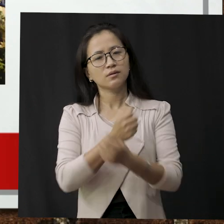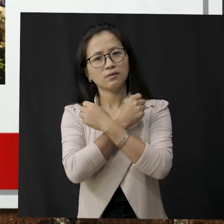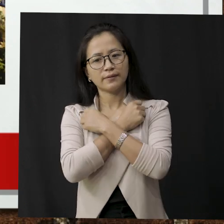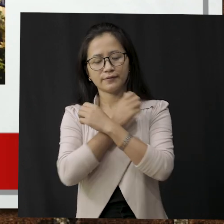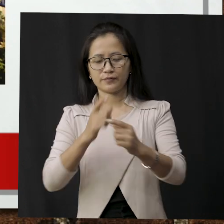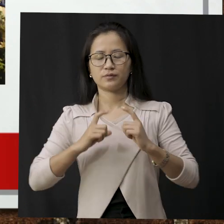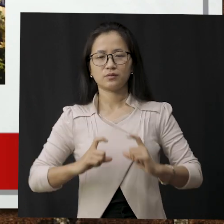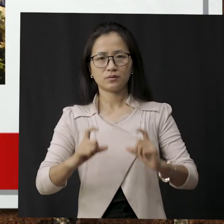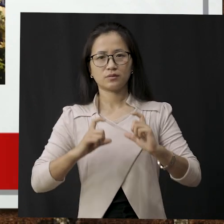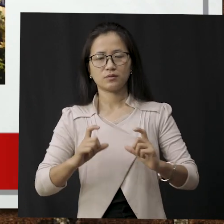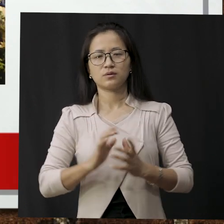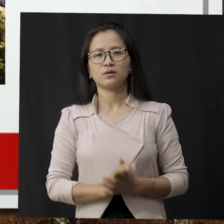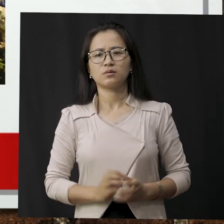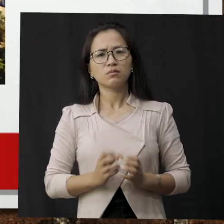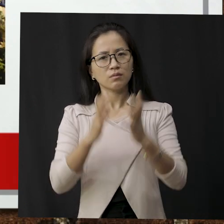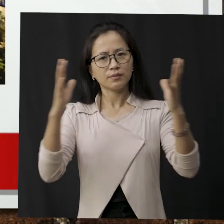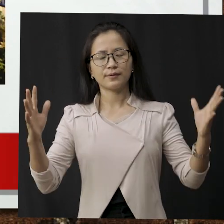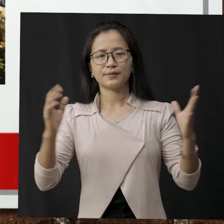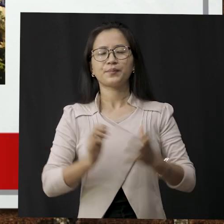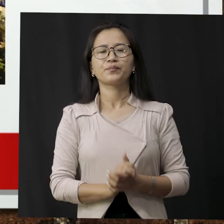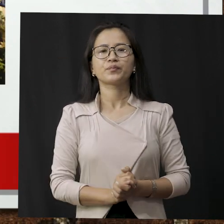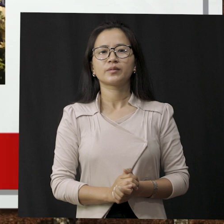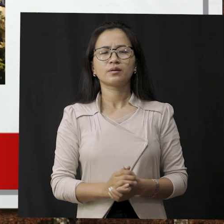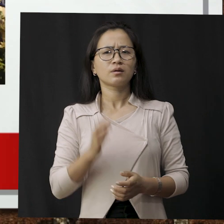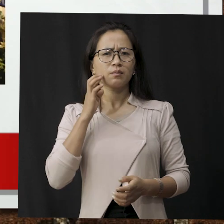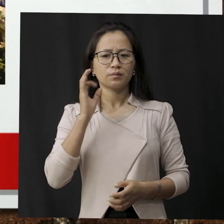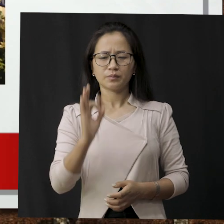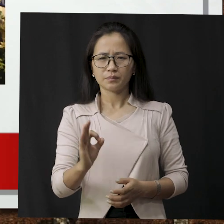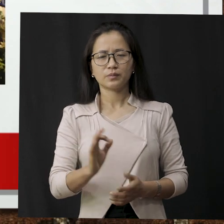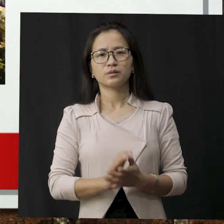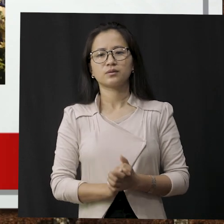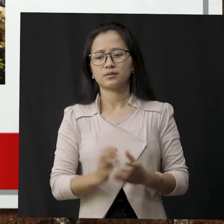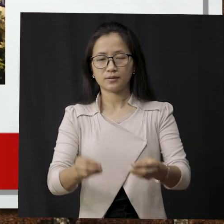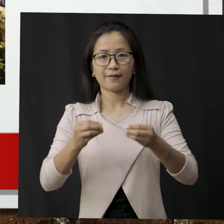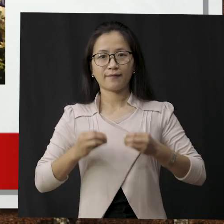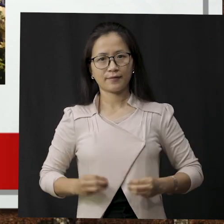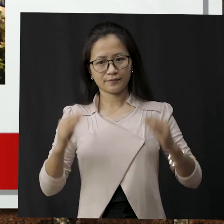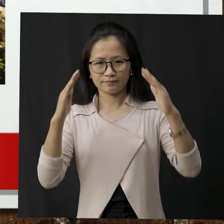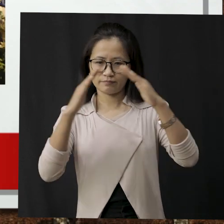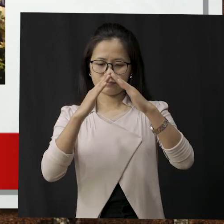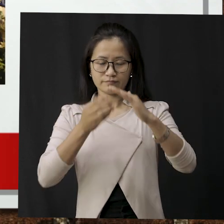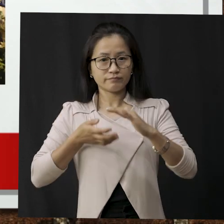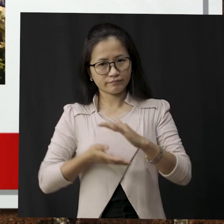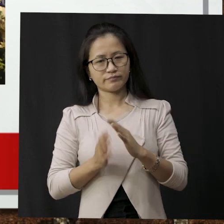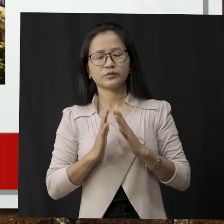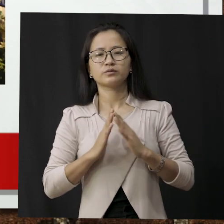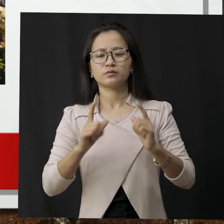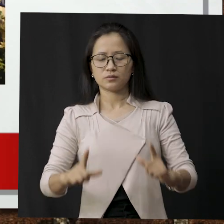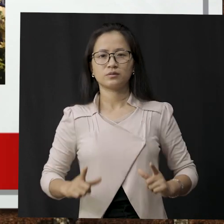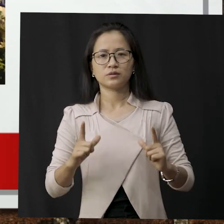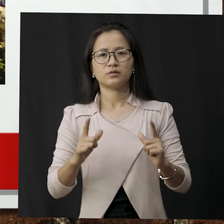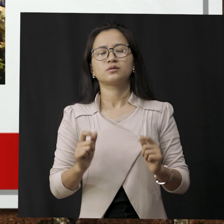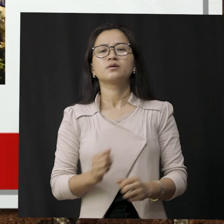and care. But more than that, the most important thing is it gives us shelter. It gives us